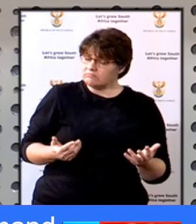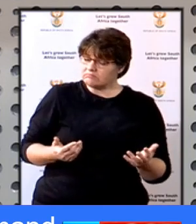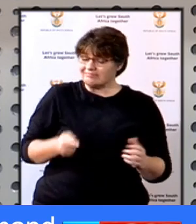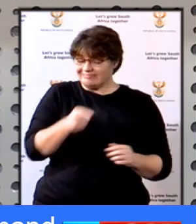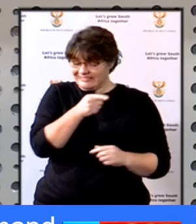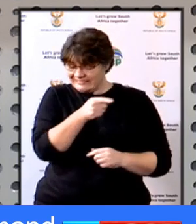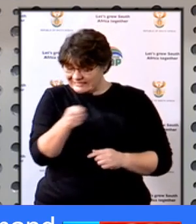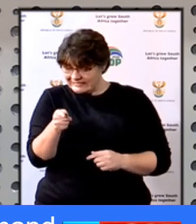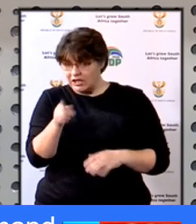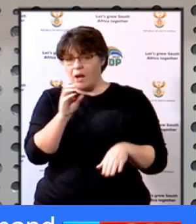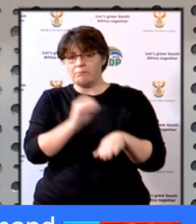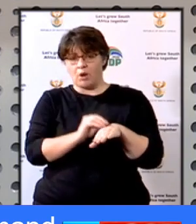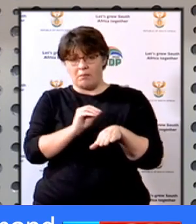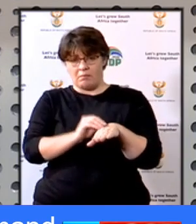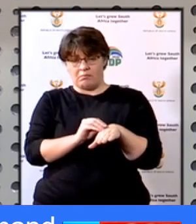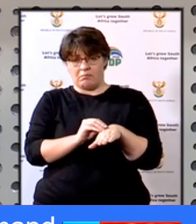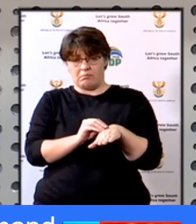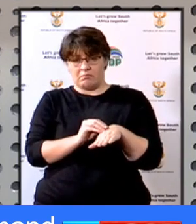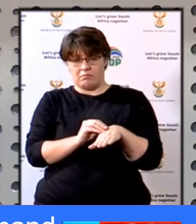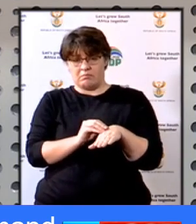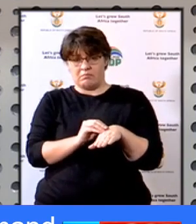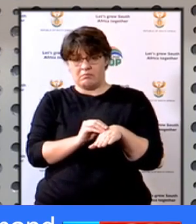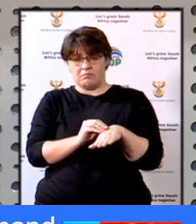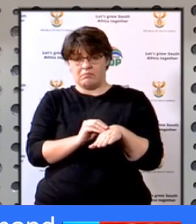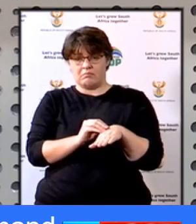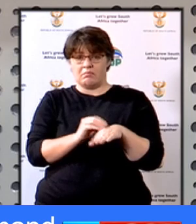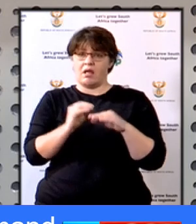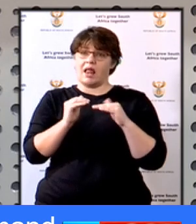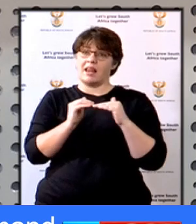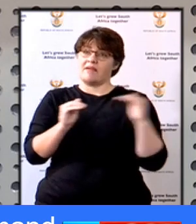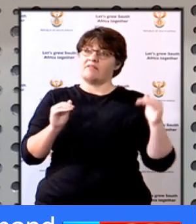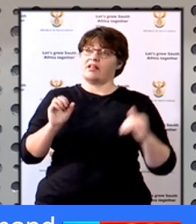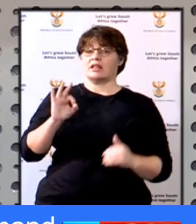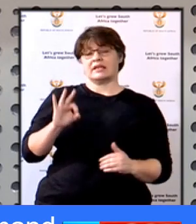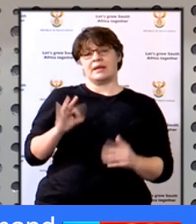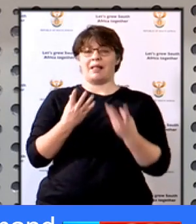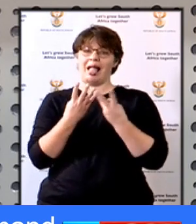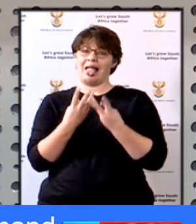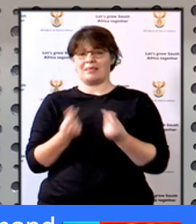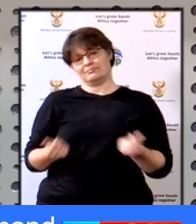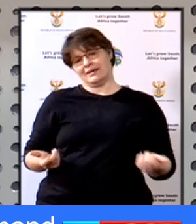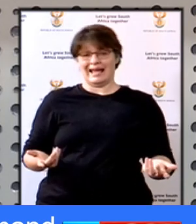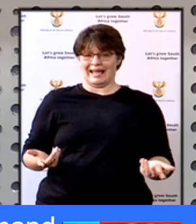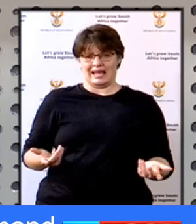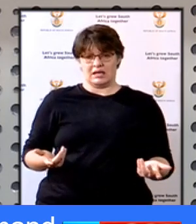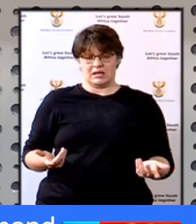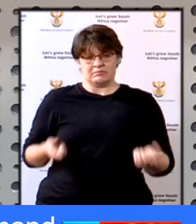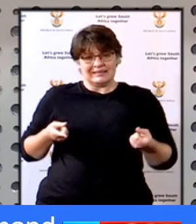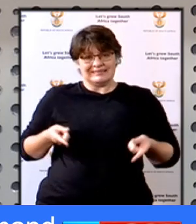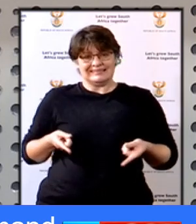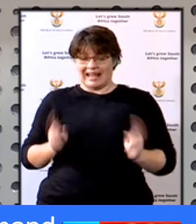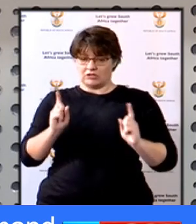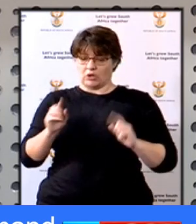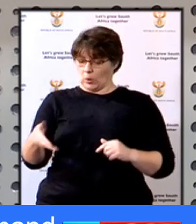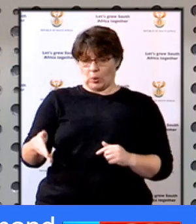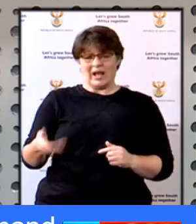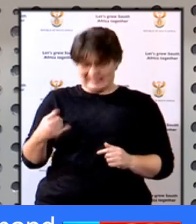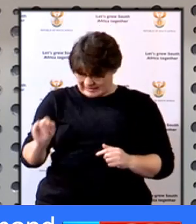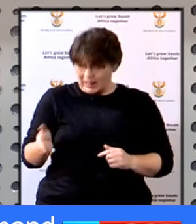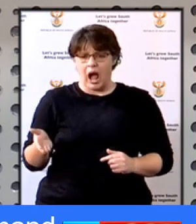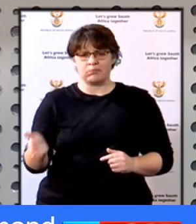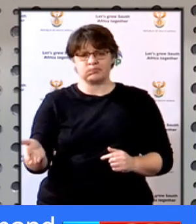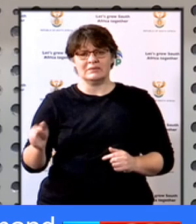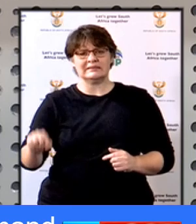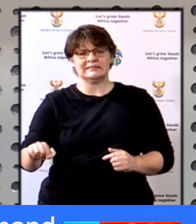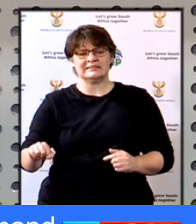Those problems don't disappear under level 3. It's not as if the potential dangers are not there. And